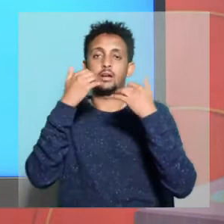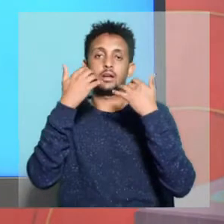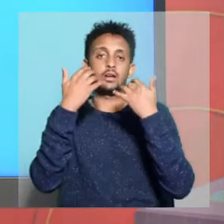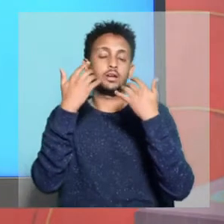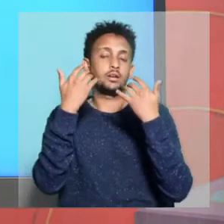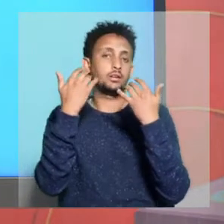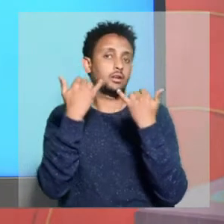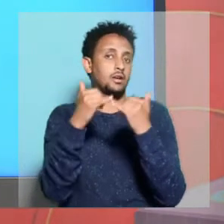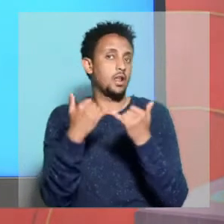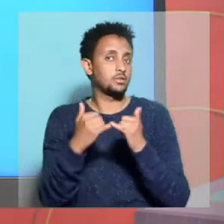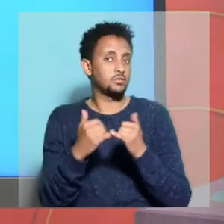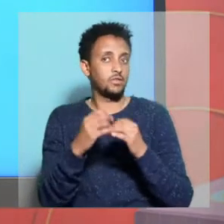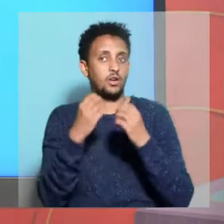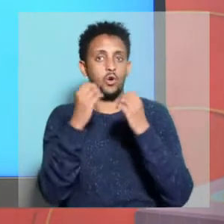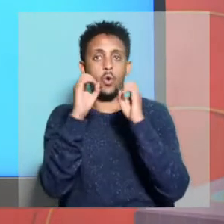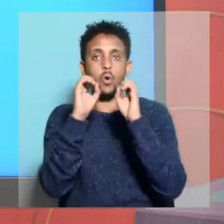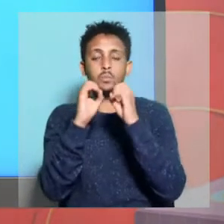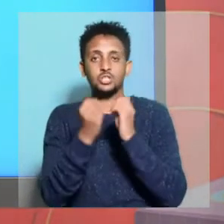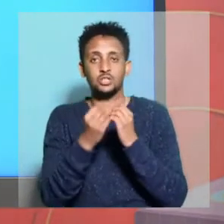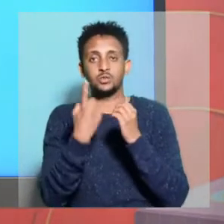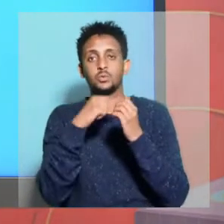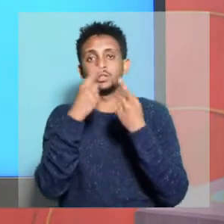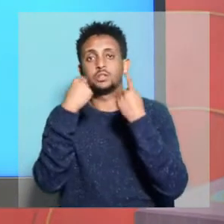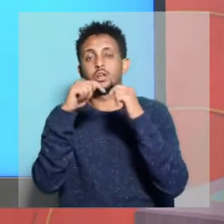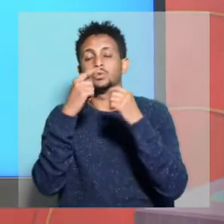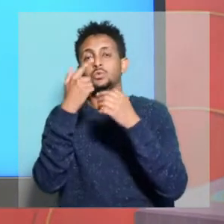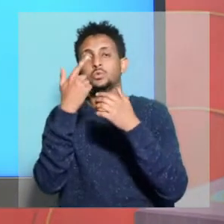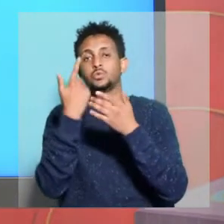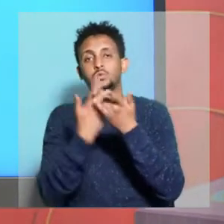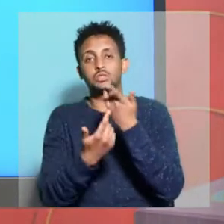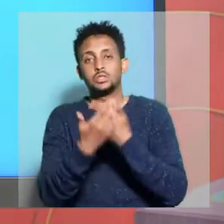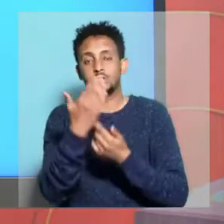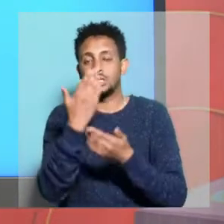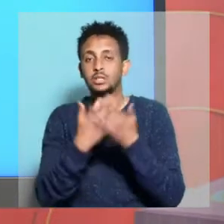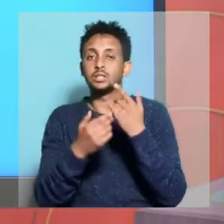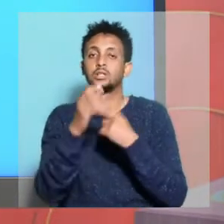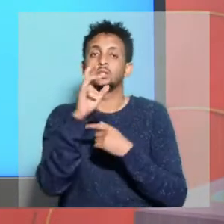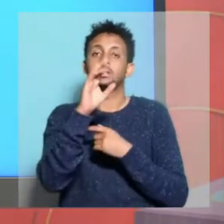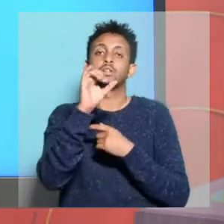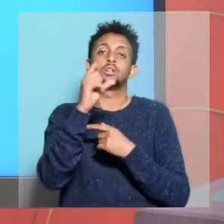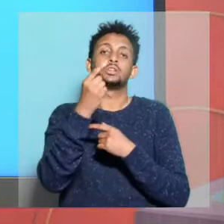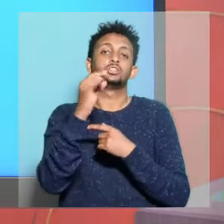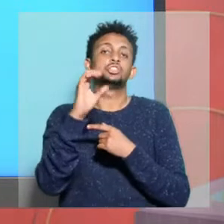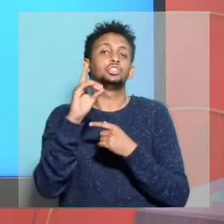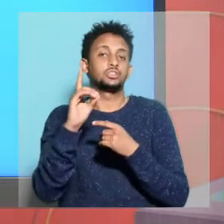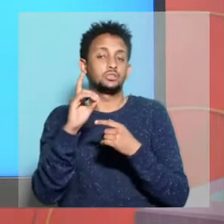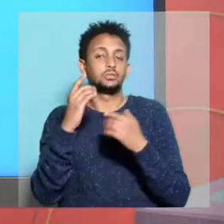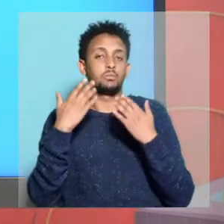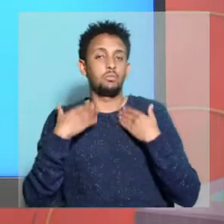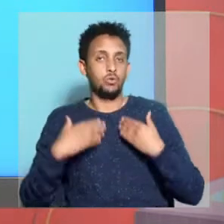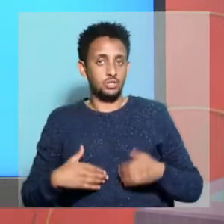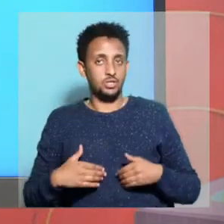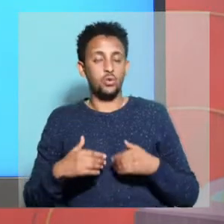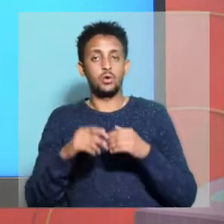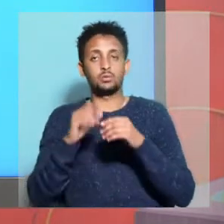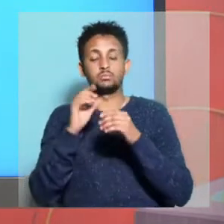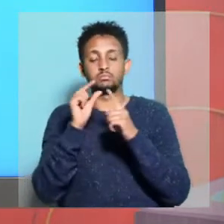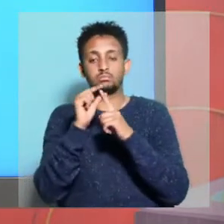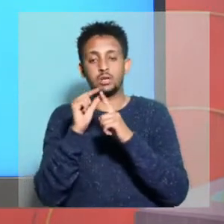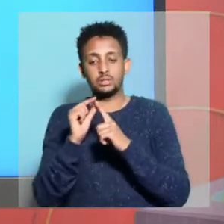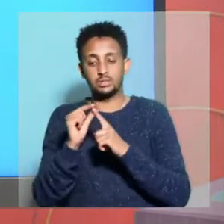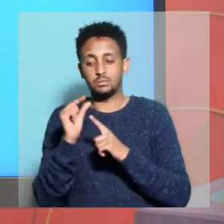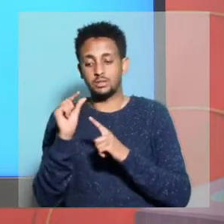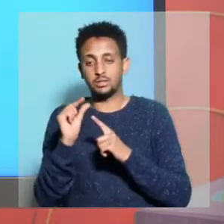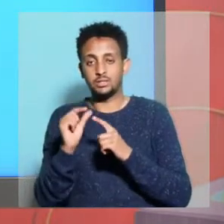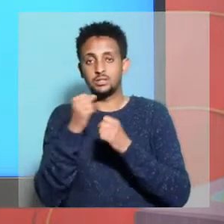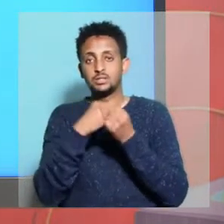the objects that we are trying to deal as rigid body and particle system, and you'll